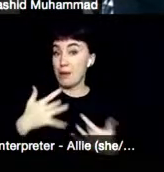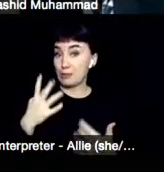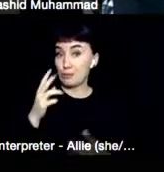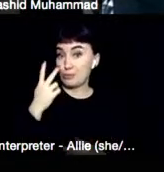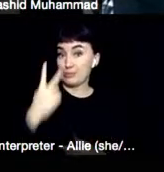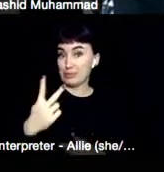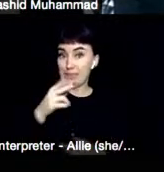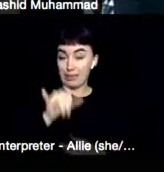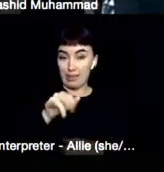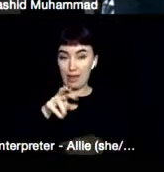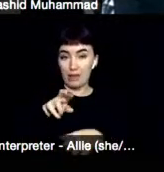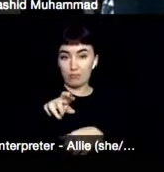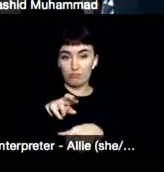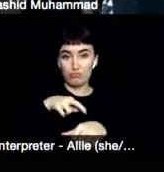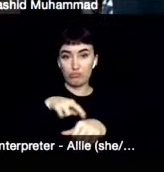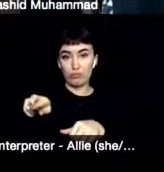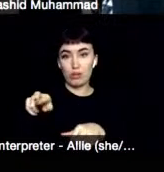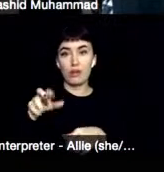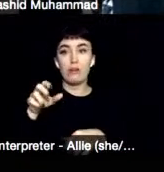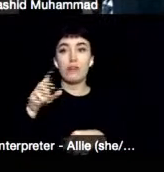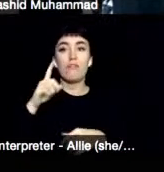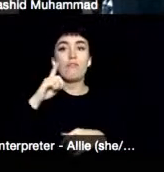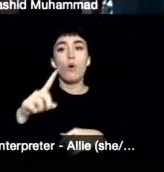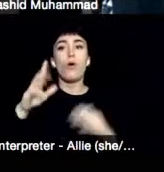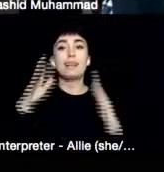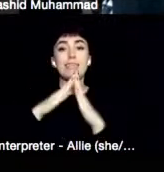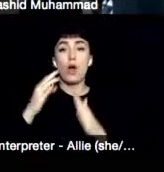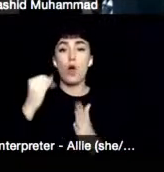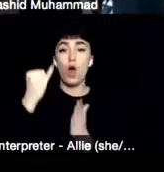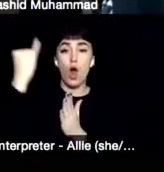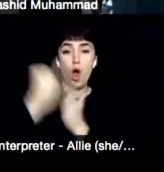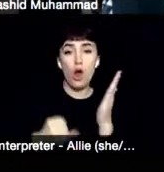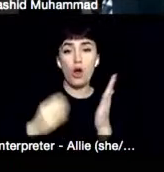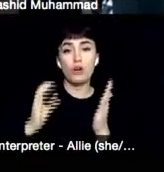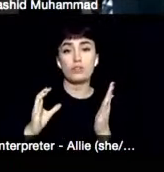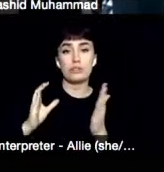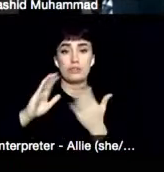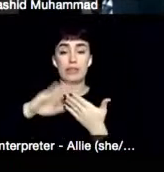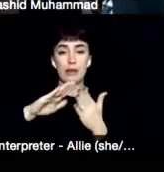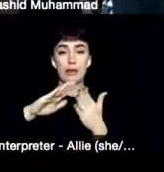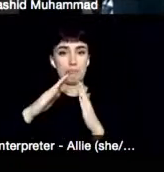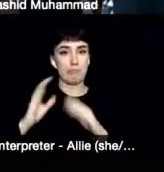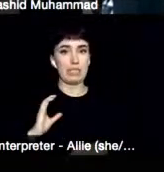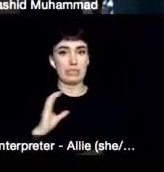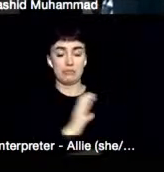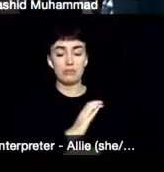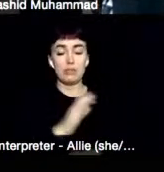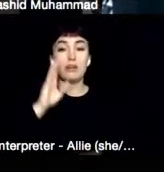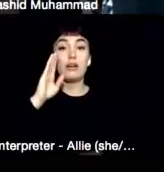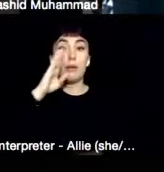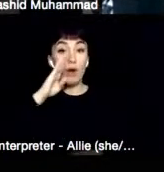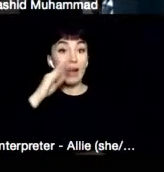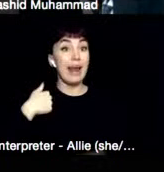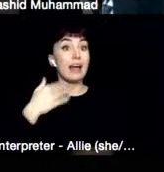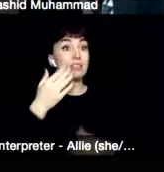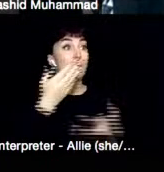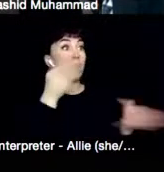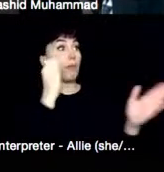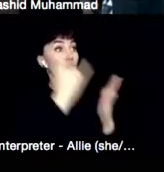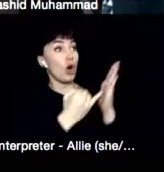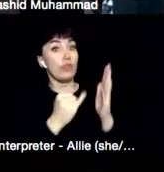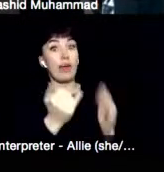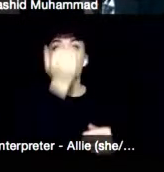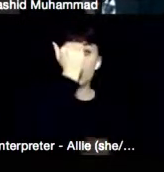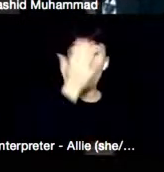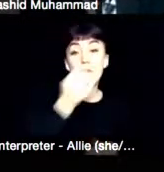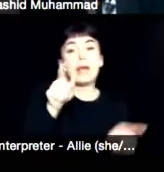reference of a town arts committee. Brighton has public art, both known and hidden. We